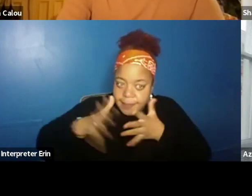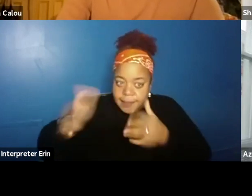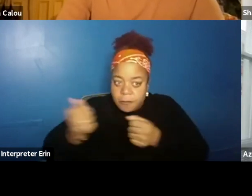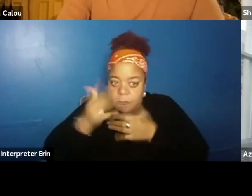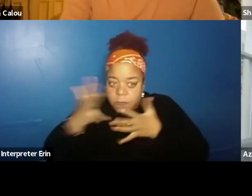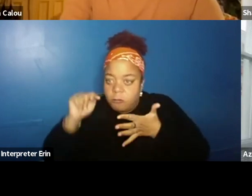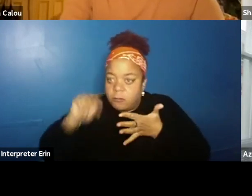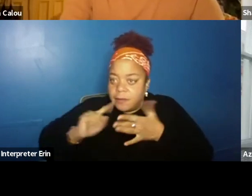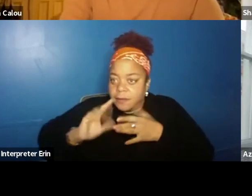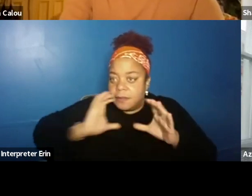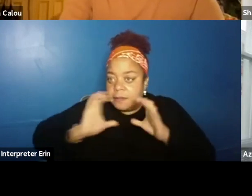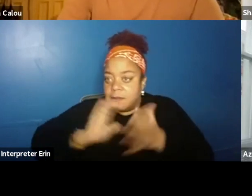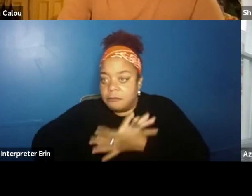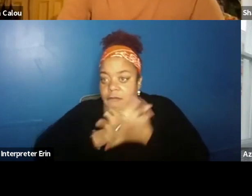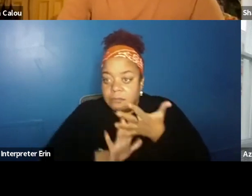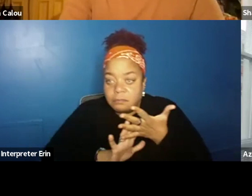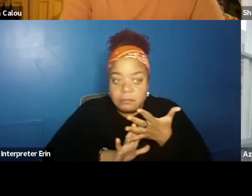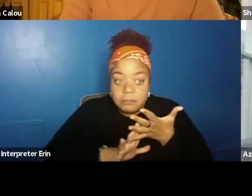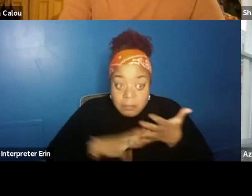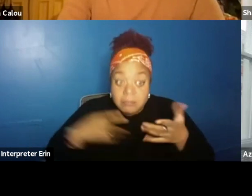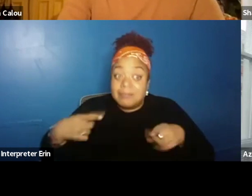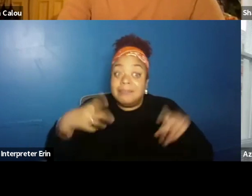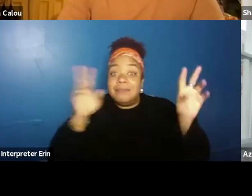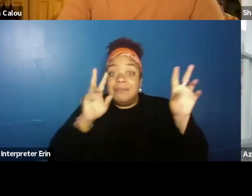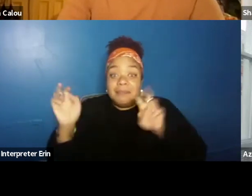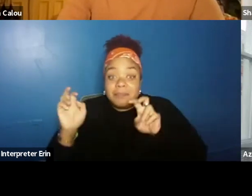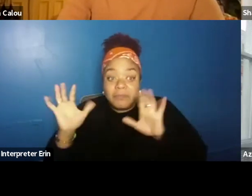and I'll pass it on to the next panelist.